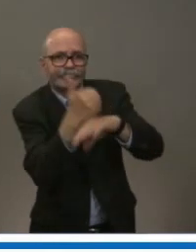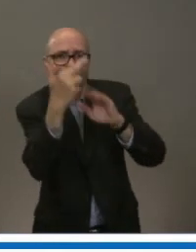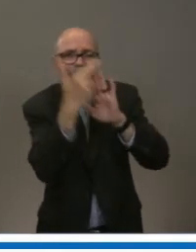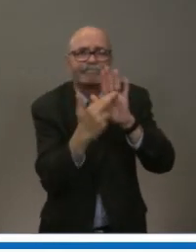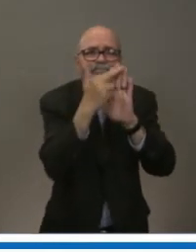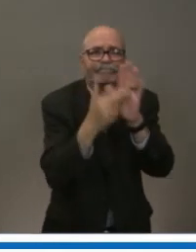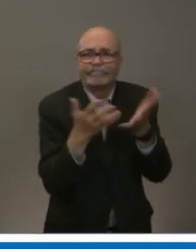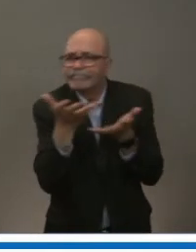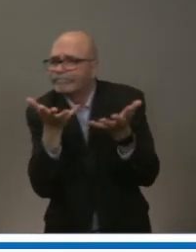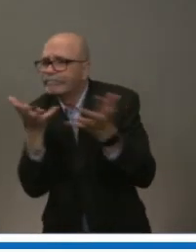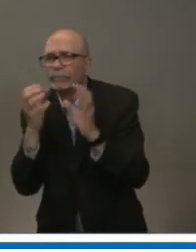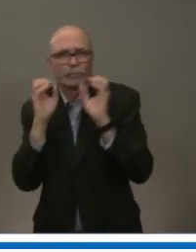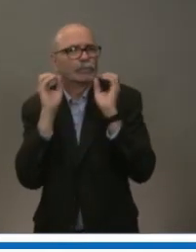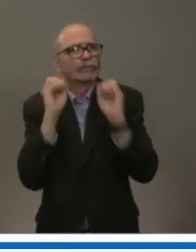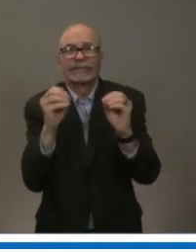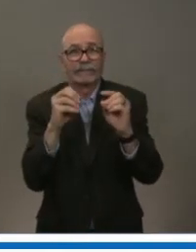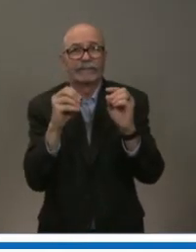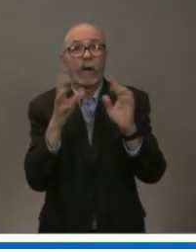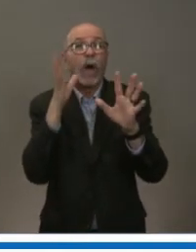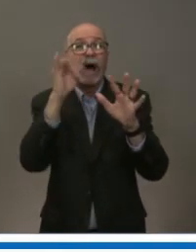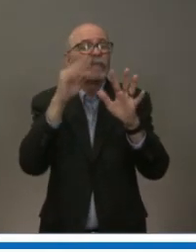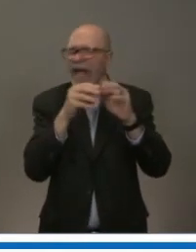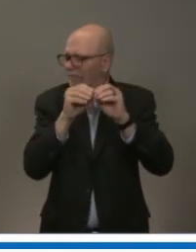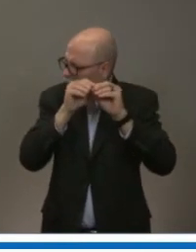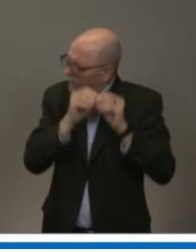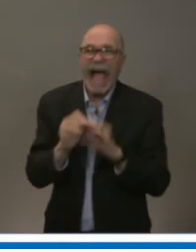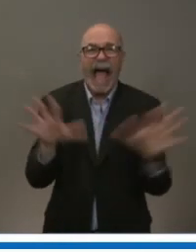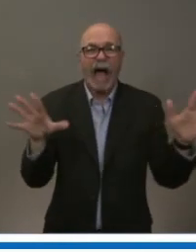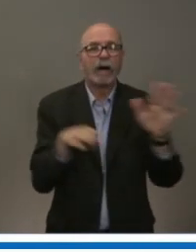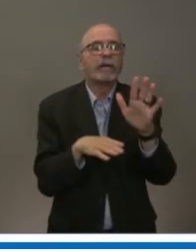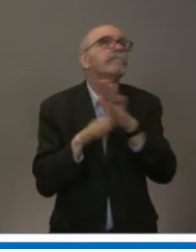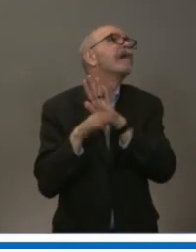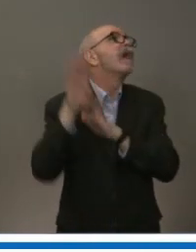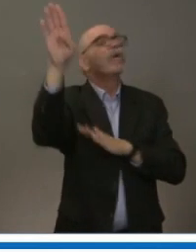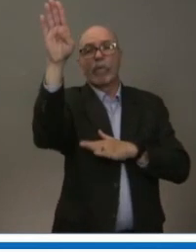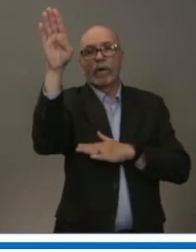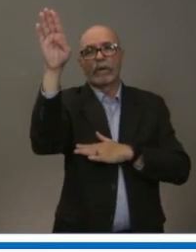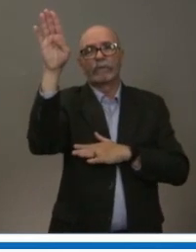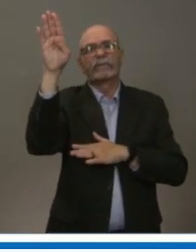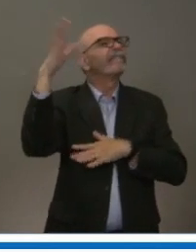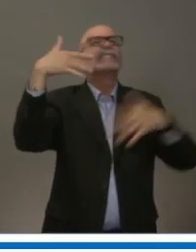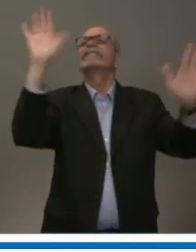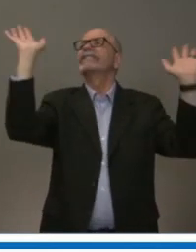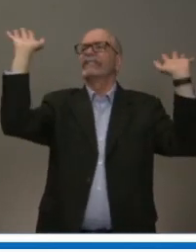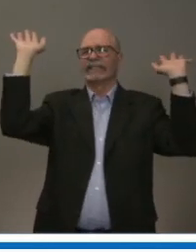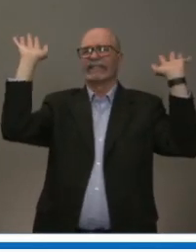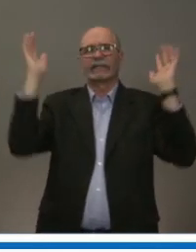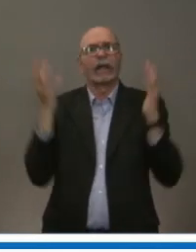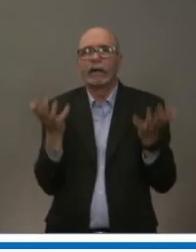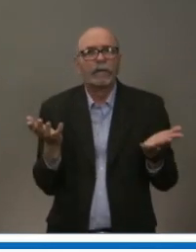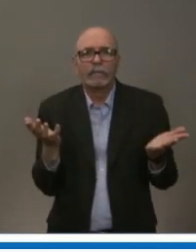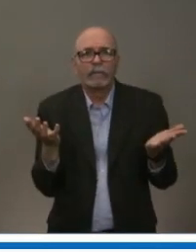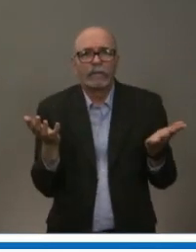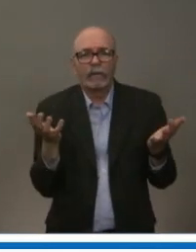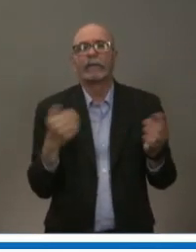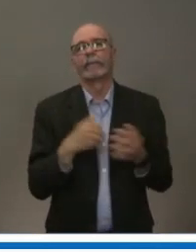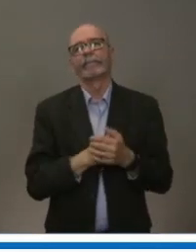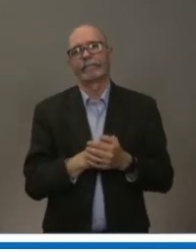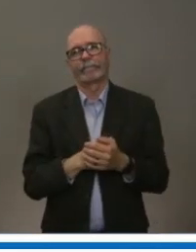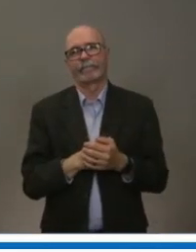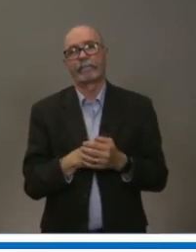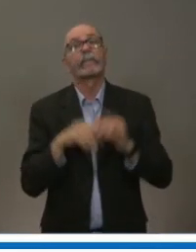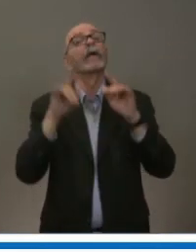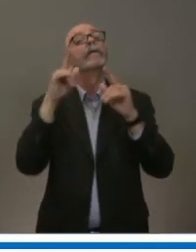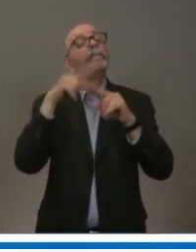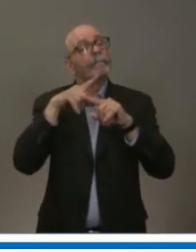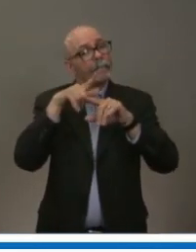huge spike in COVID-19, and then it would be over with in a relatively shortish period of time. But that